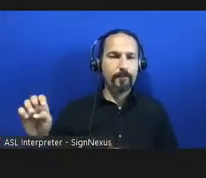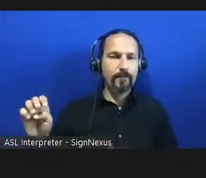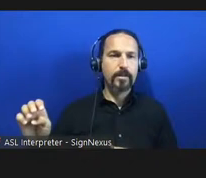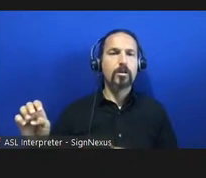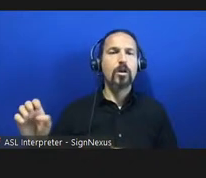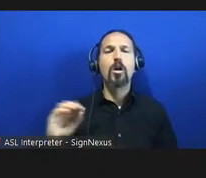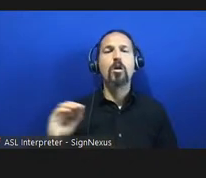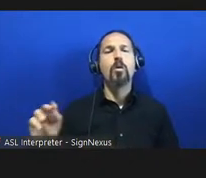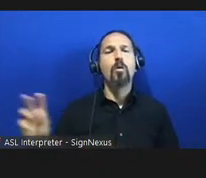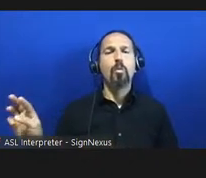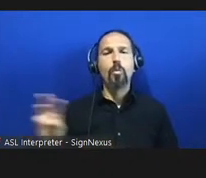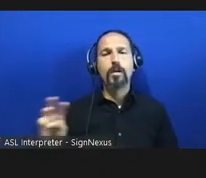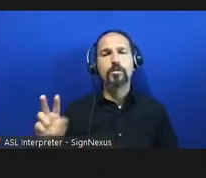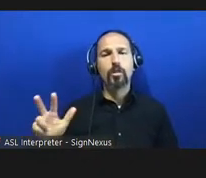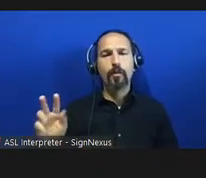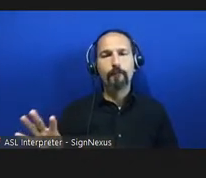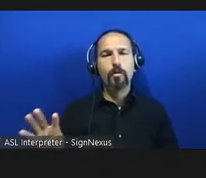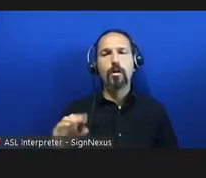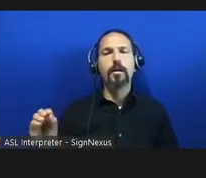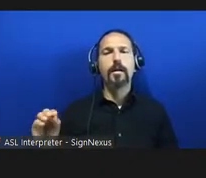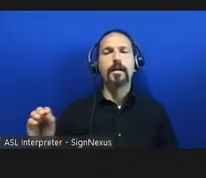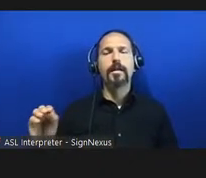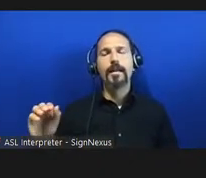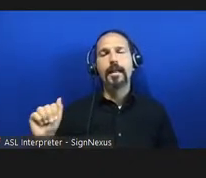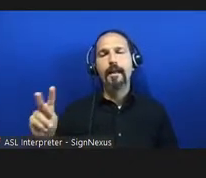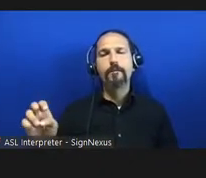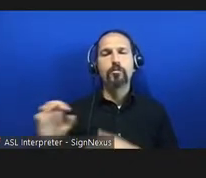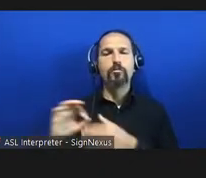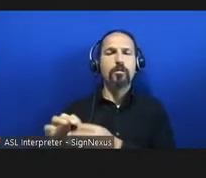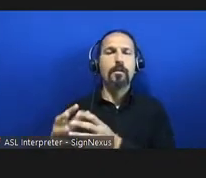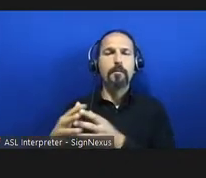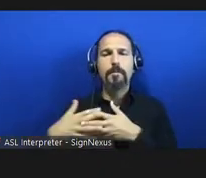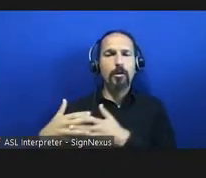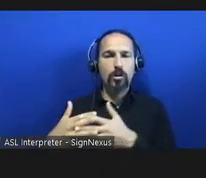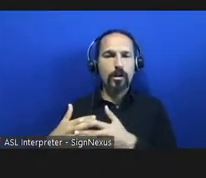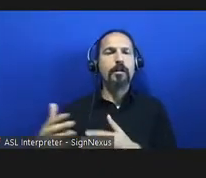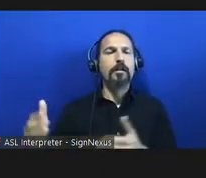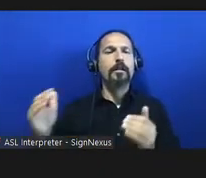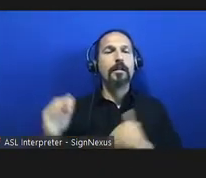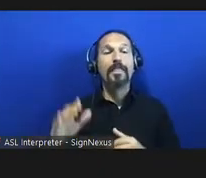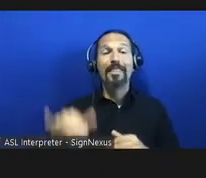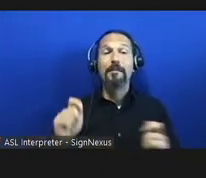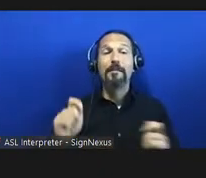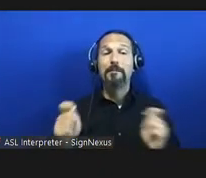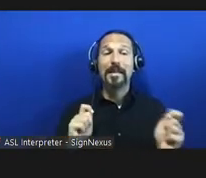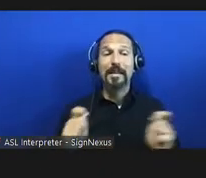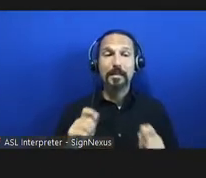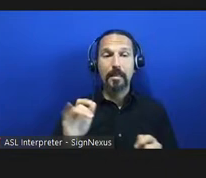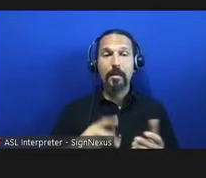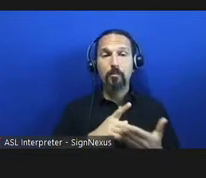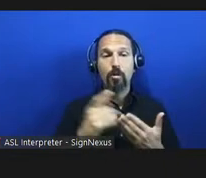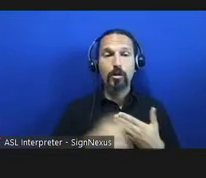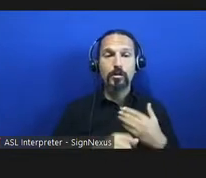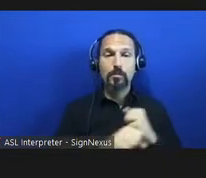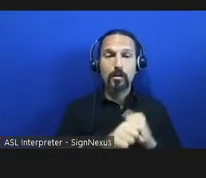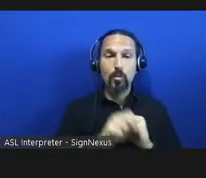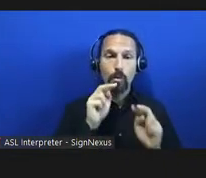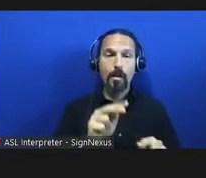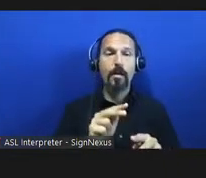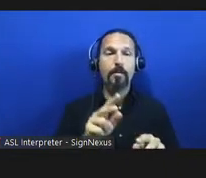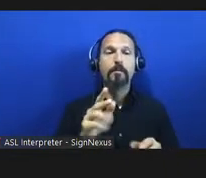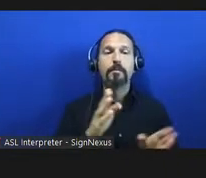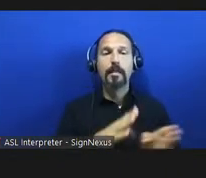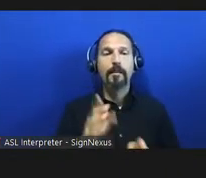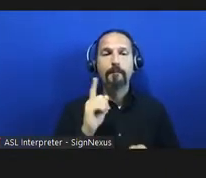and on West 34th Street and Avenue of the Americas for mitigation the project sponsors will Implement a monitoring plan with